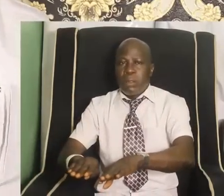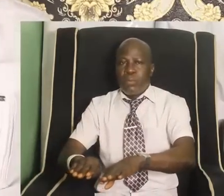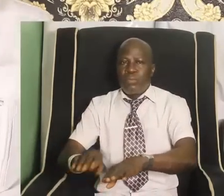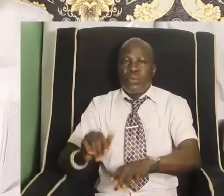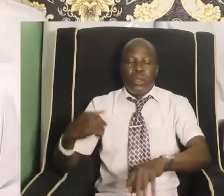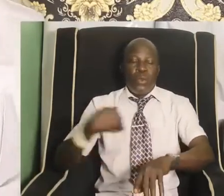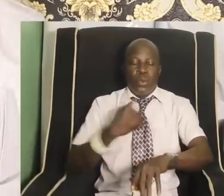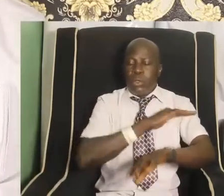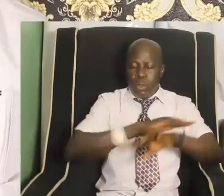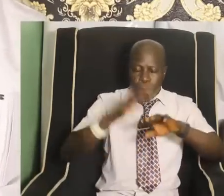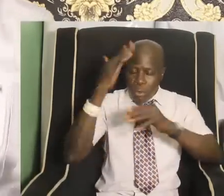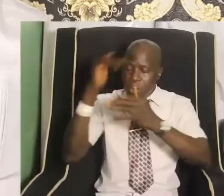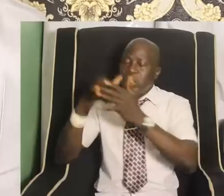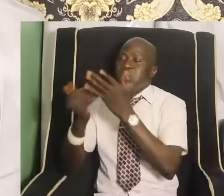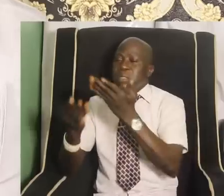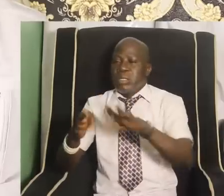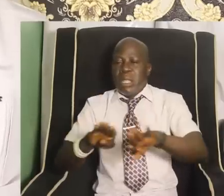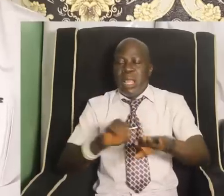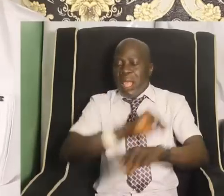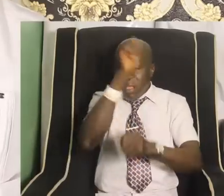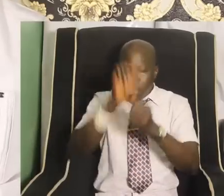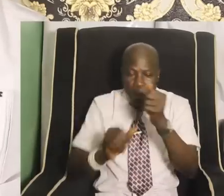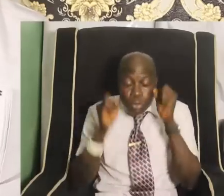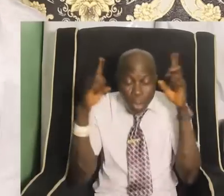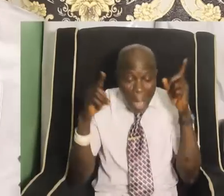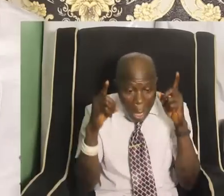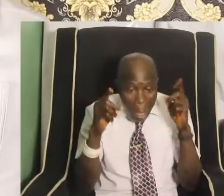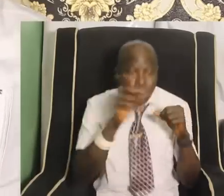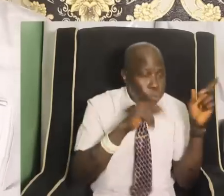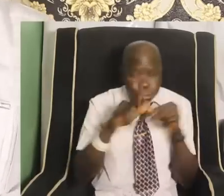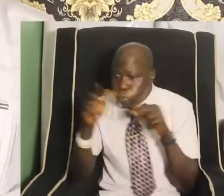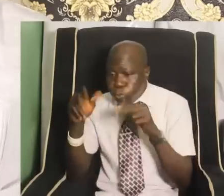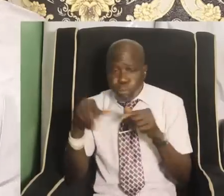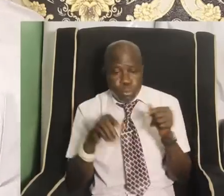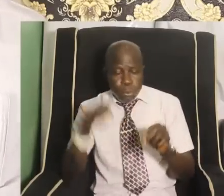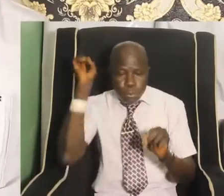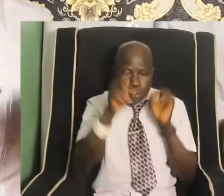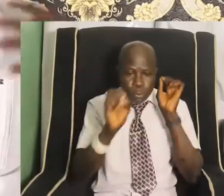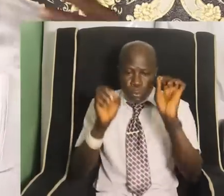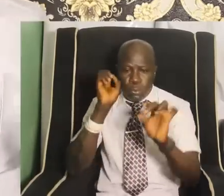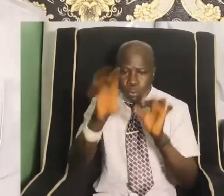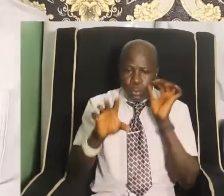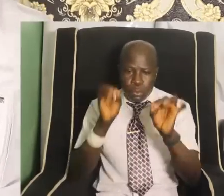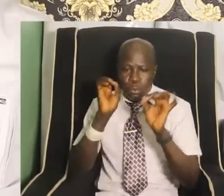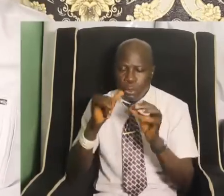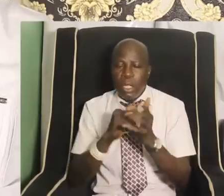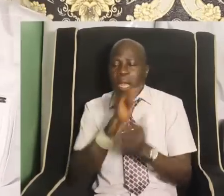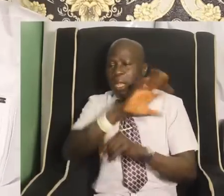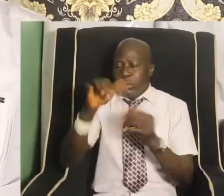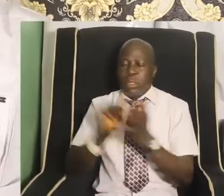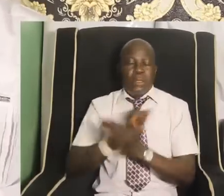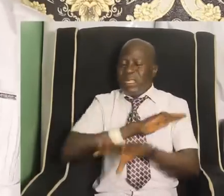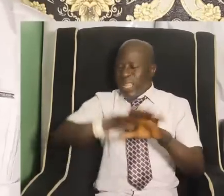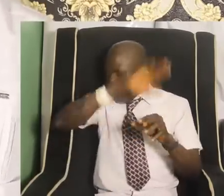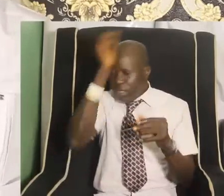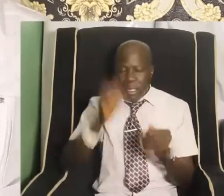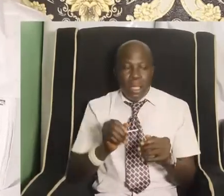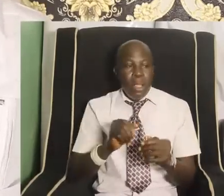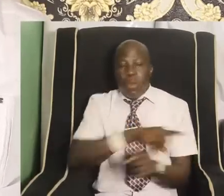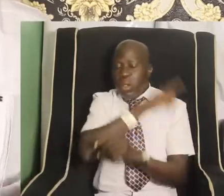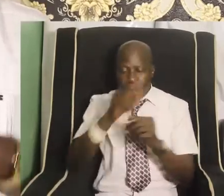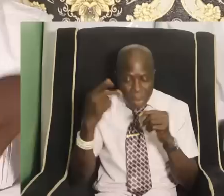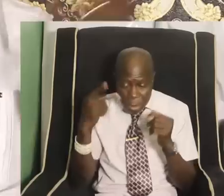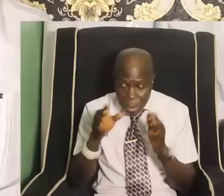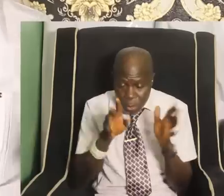We didn't know he's there. We just stood up. Look, I come out like we were once to be stressed on our feet. But